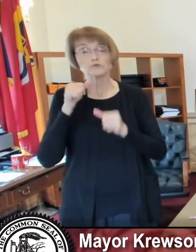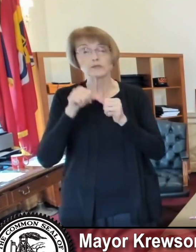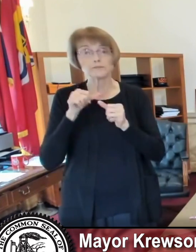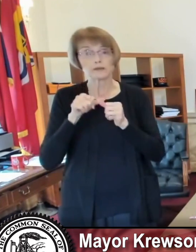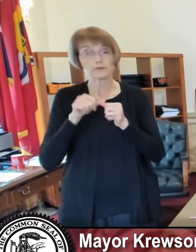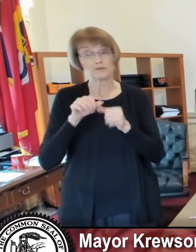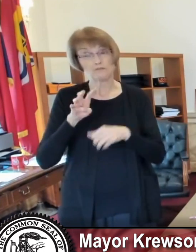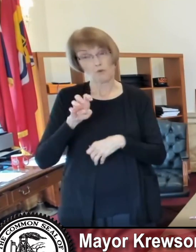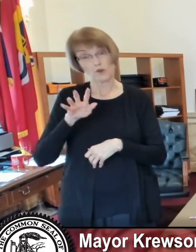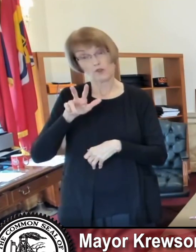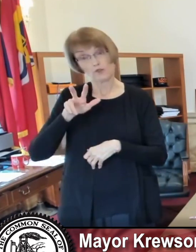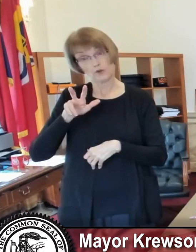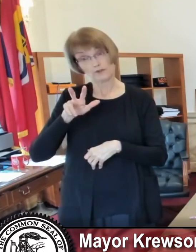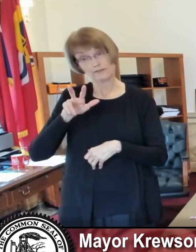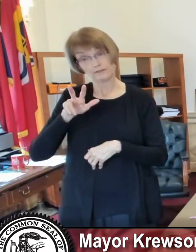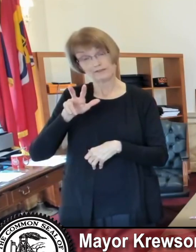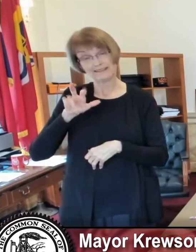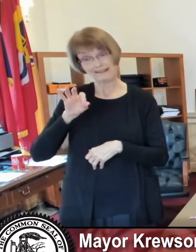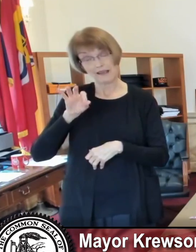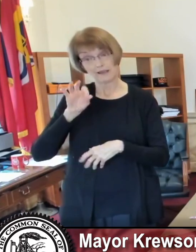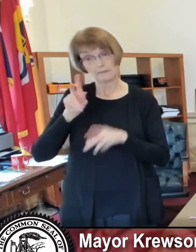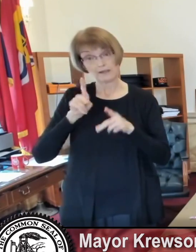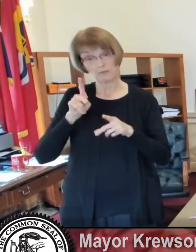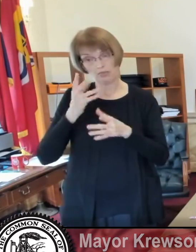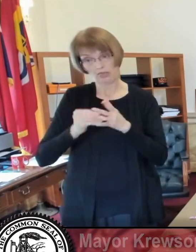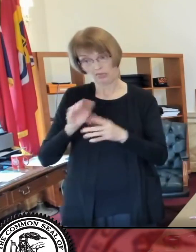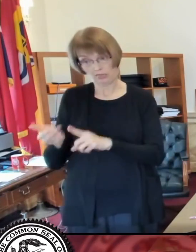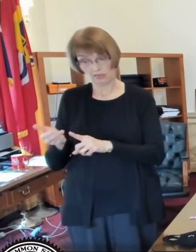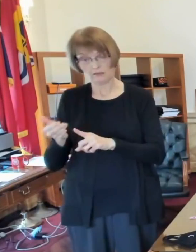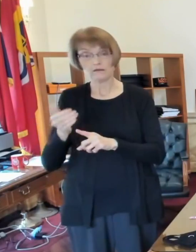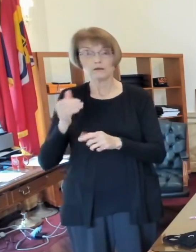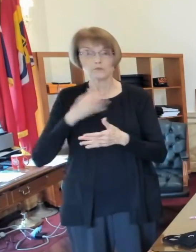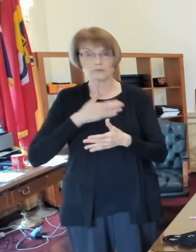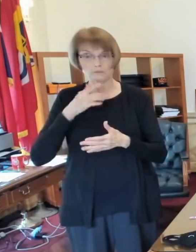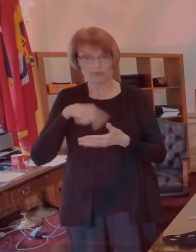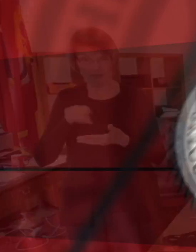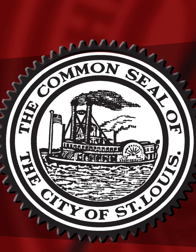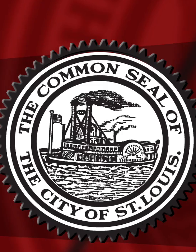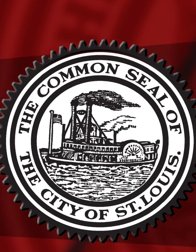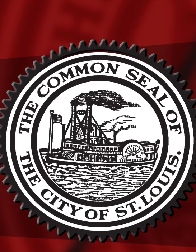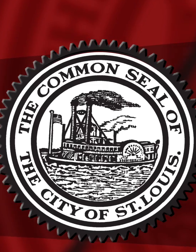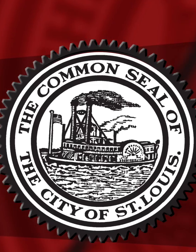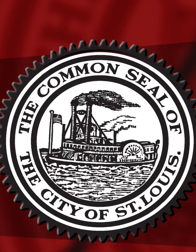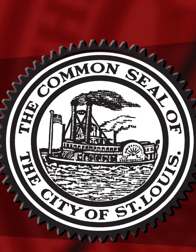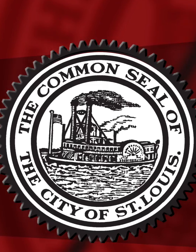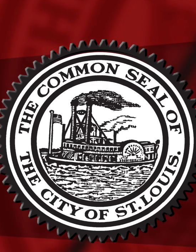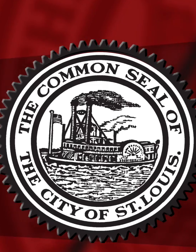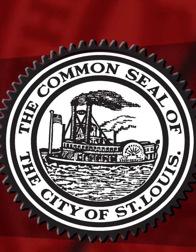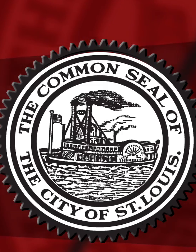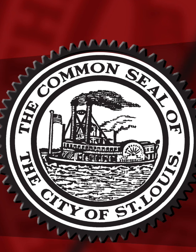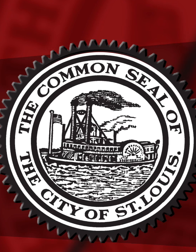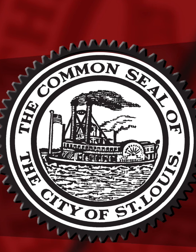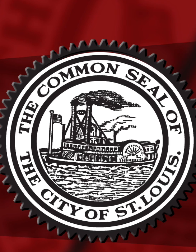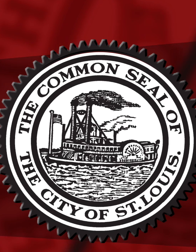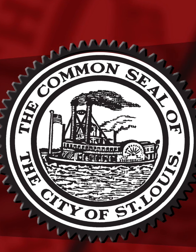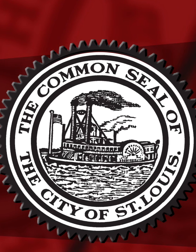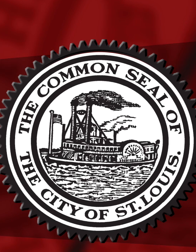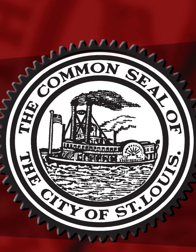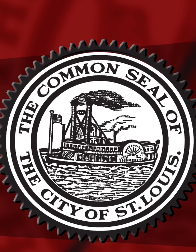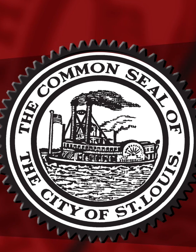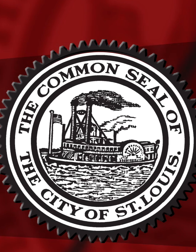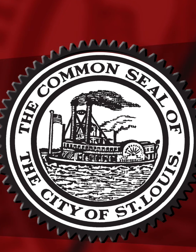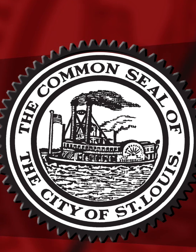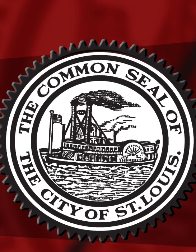future, receiving an invitation. If you are not over 65 or don't have an underlying health condition, then